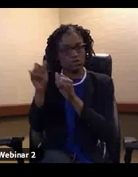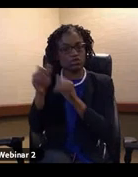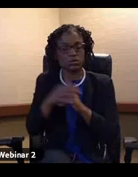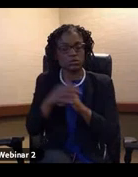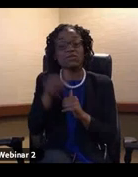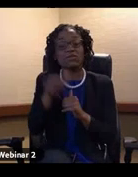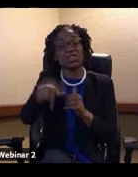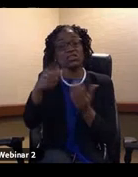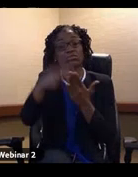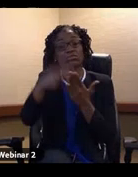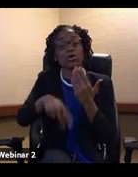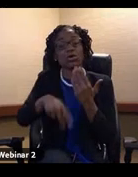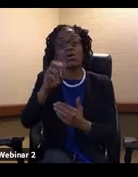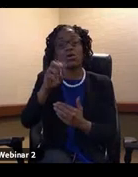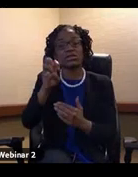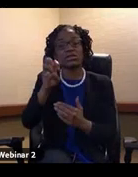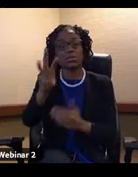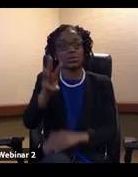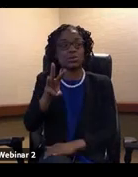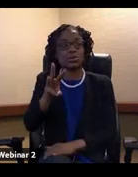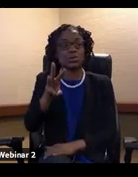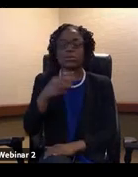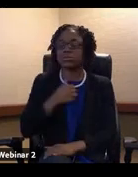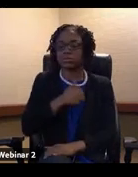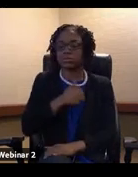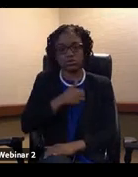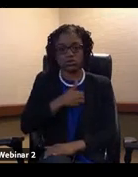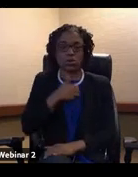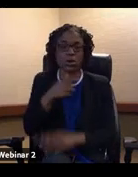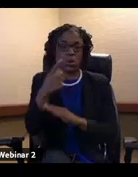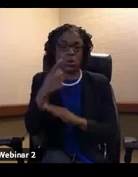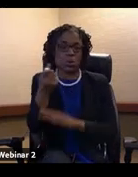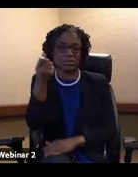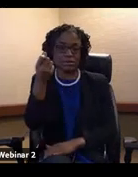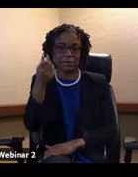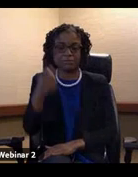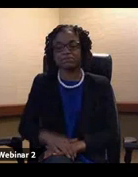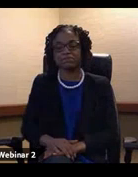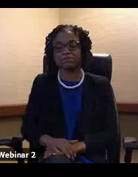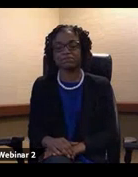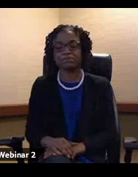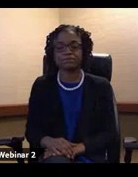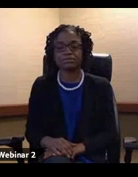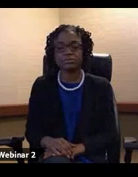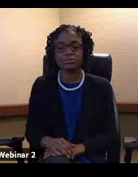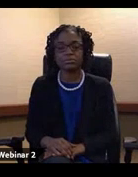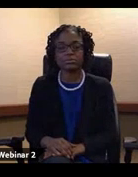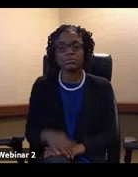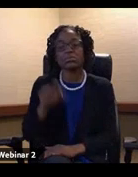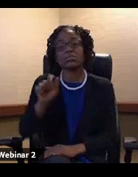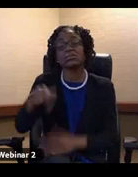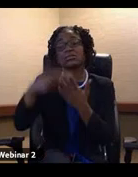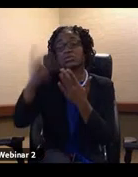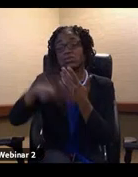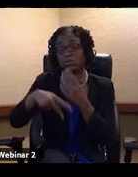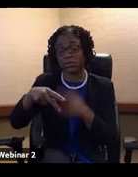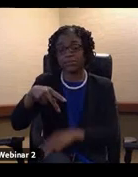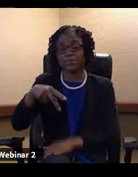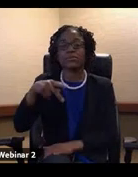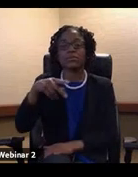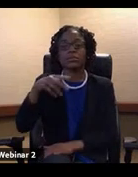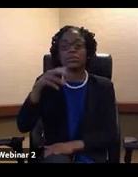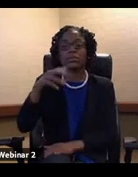For this program, OVW has designated, For this